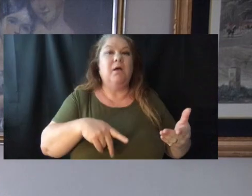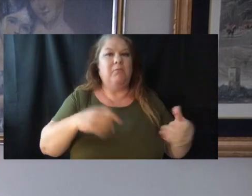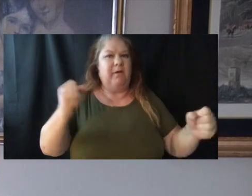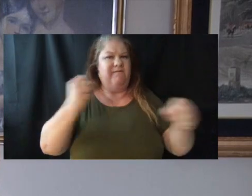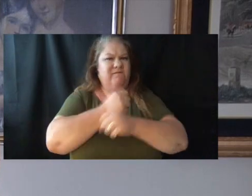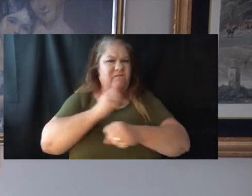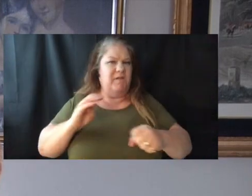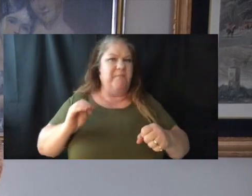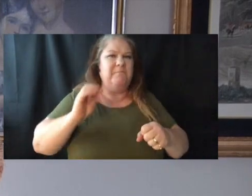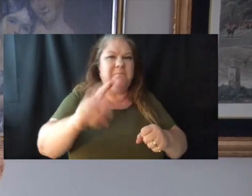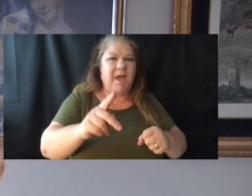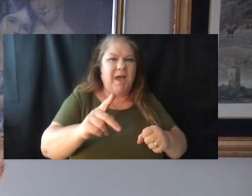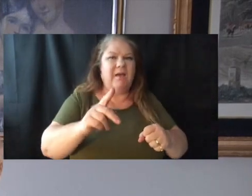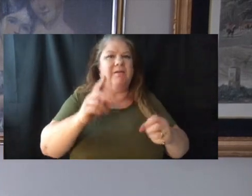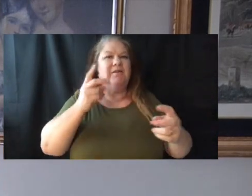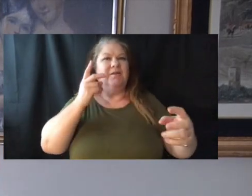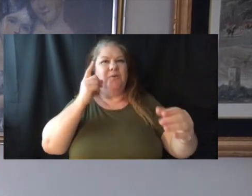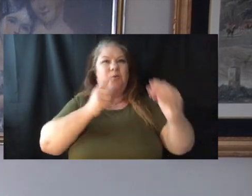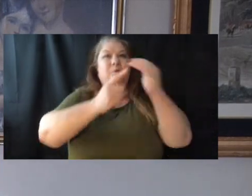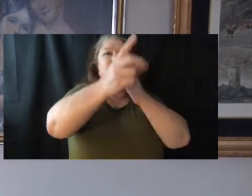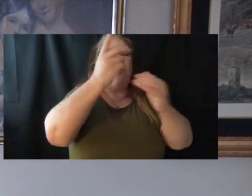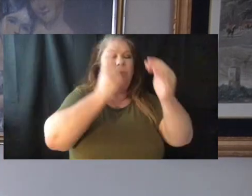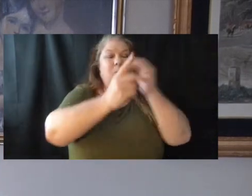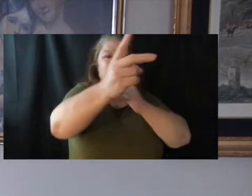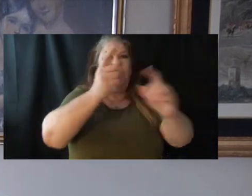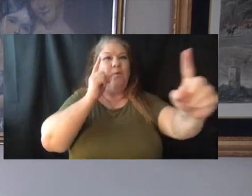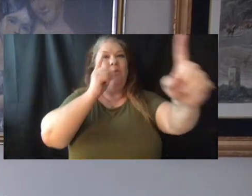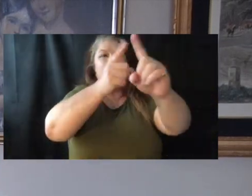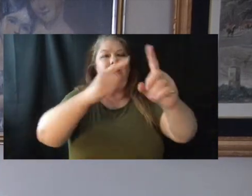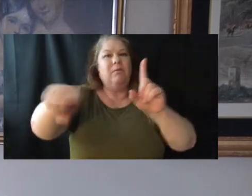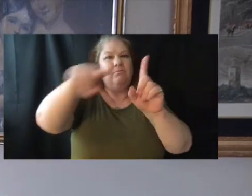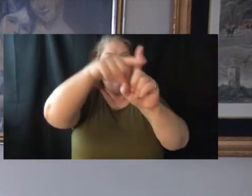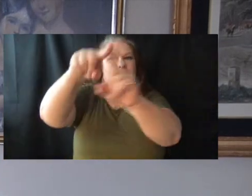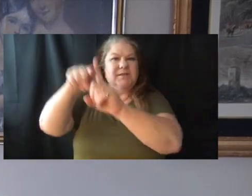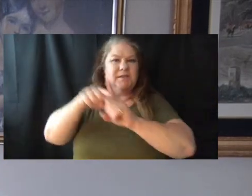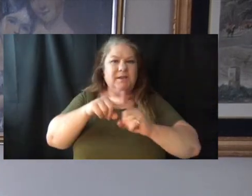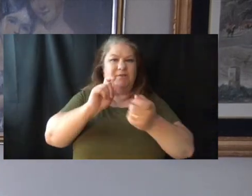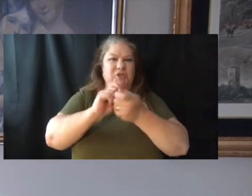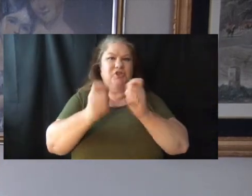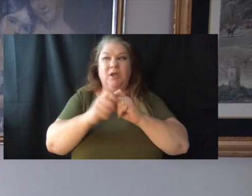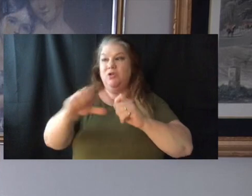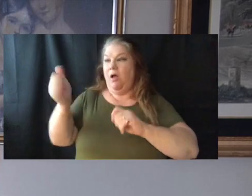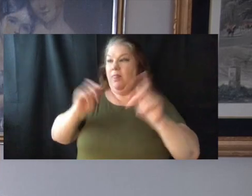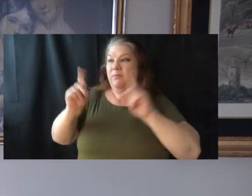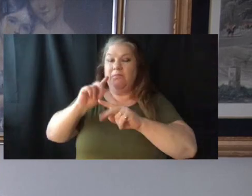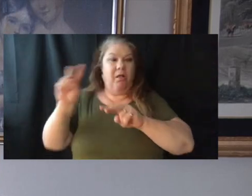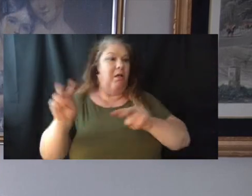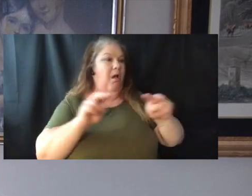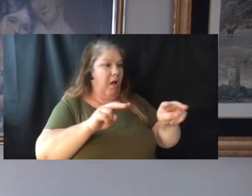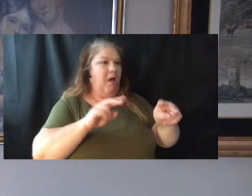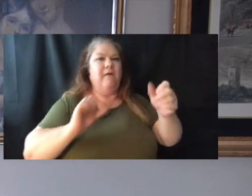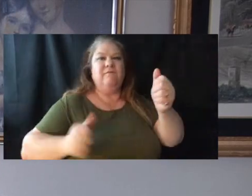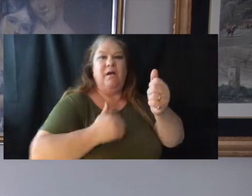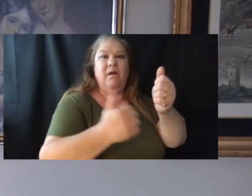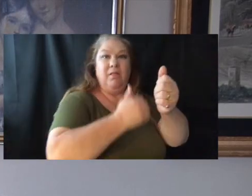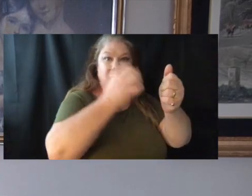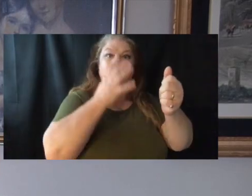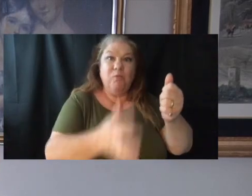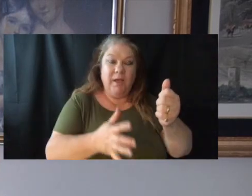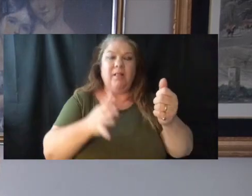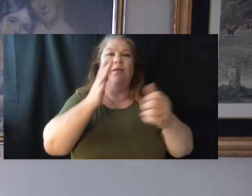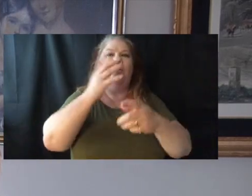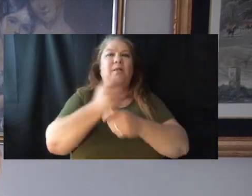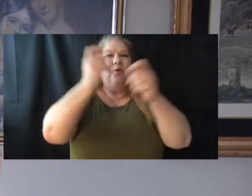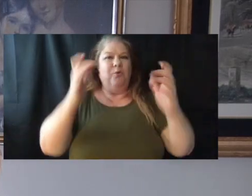back, and seek positive change. Others will follow your lead, and ultimately, you'll come out a winner. Be